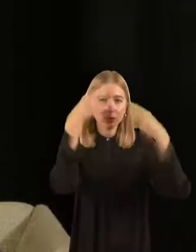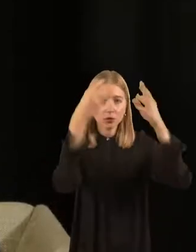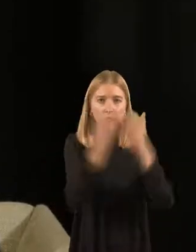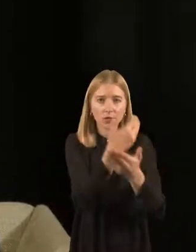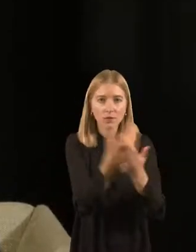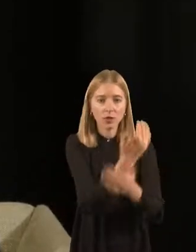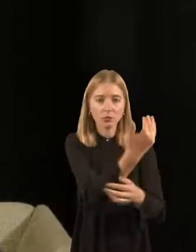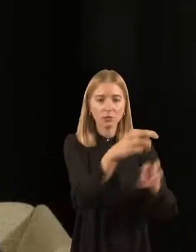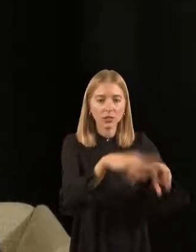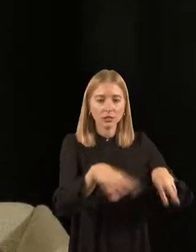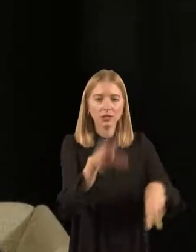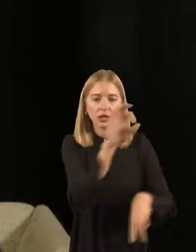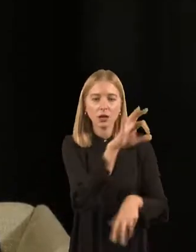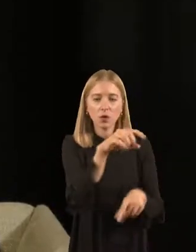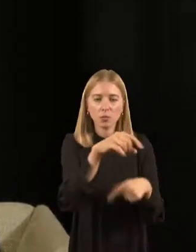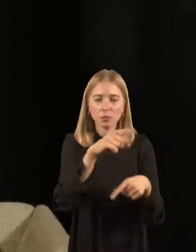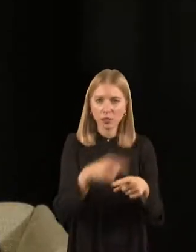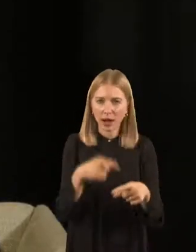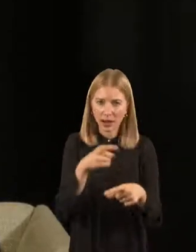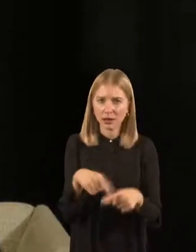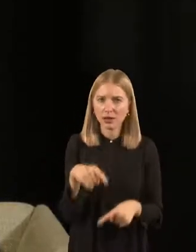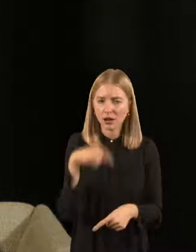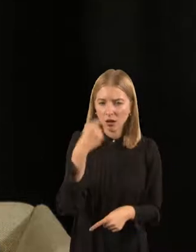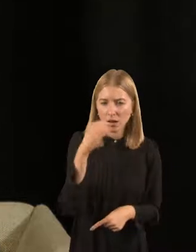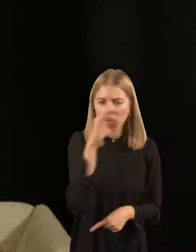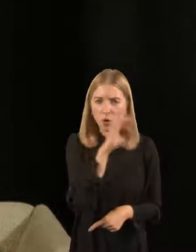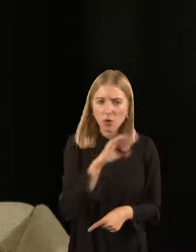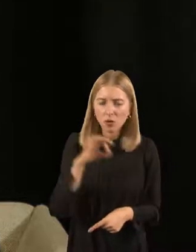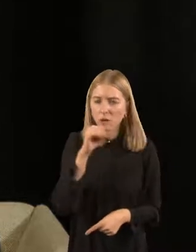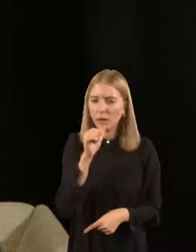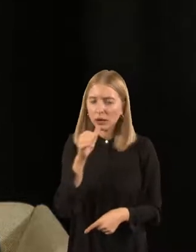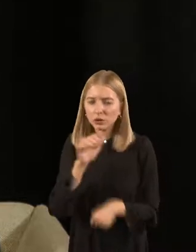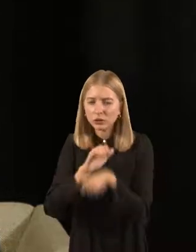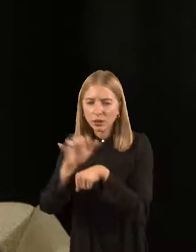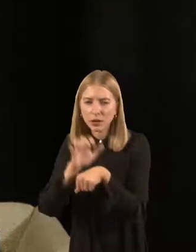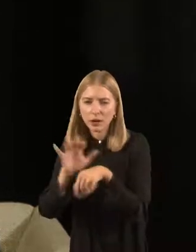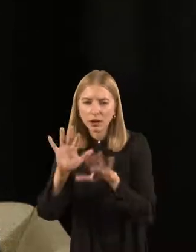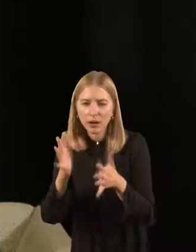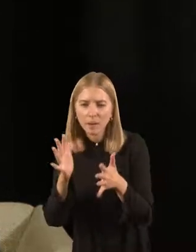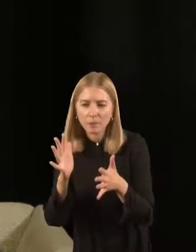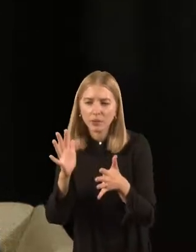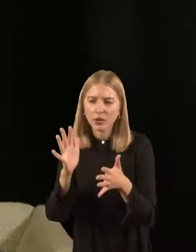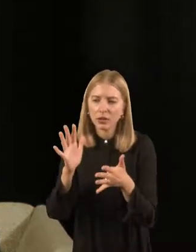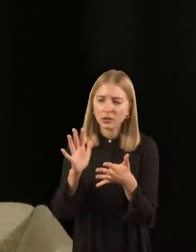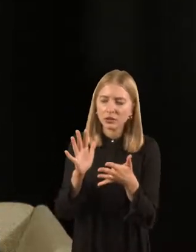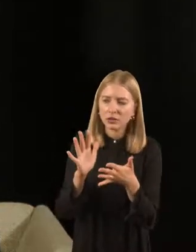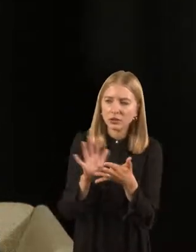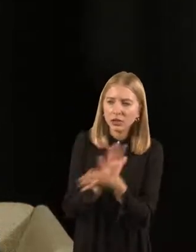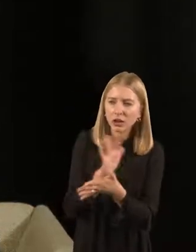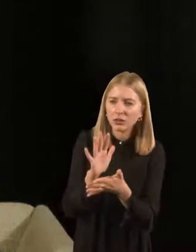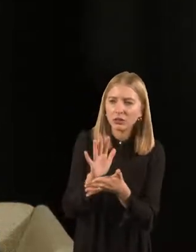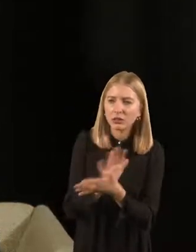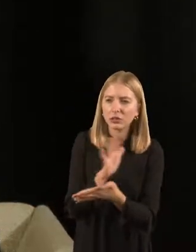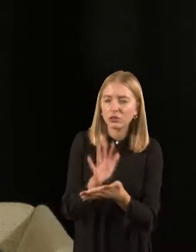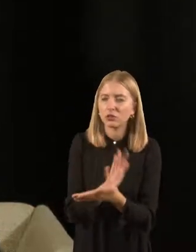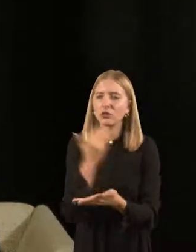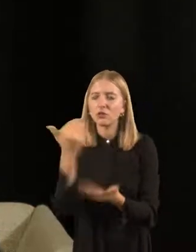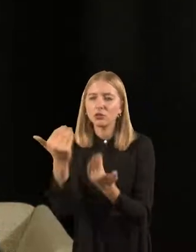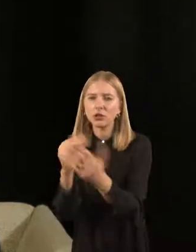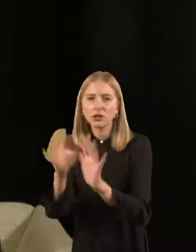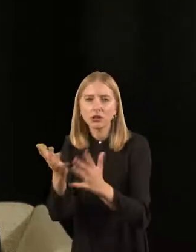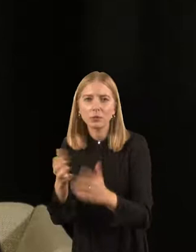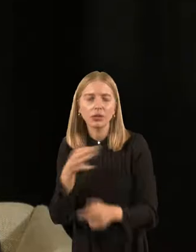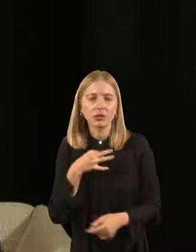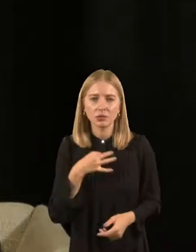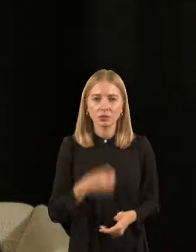organic and mineral fertilizers should be the responsibility of a different entity. It